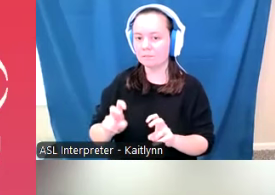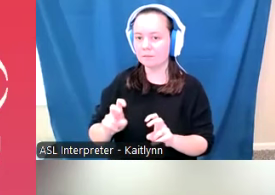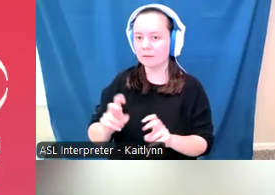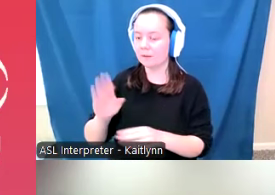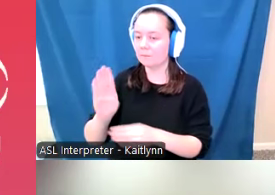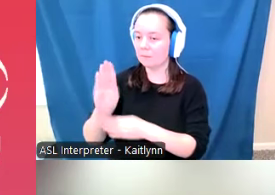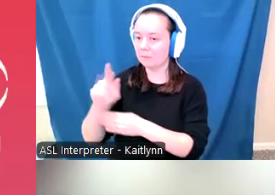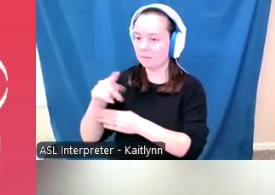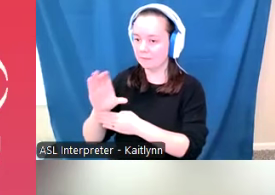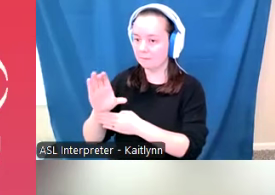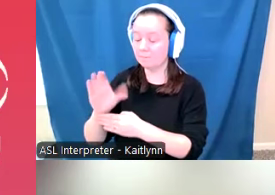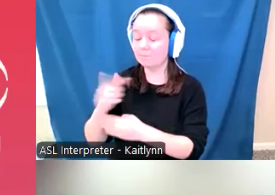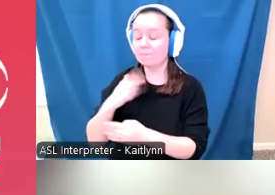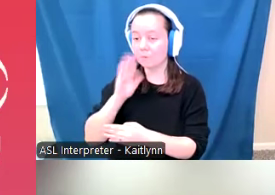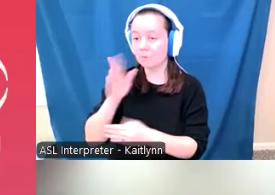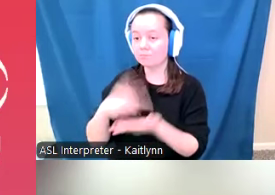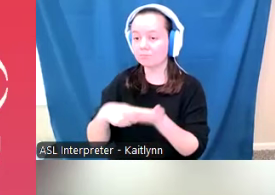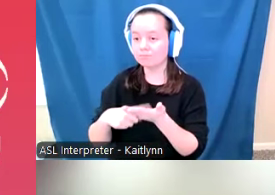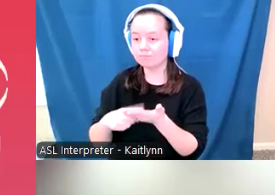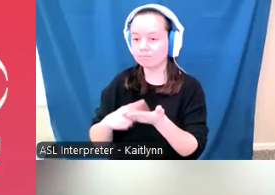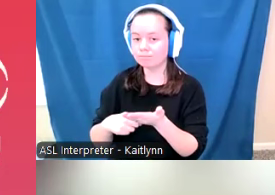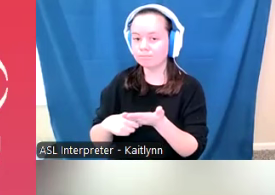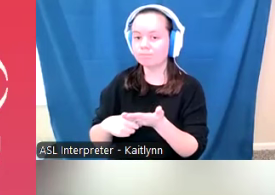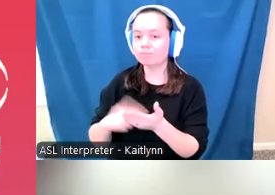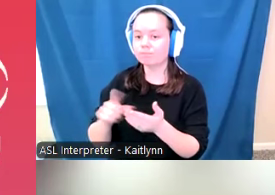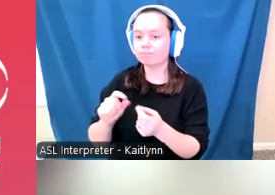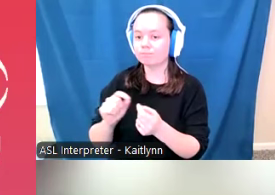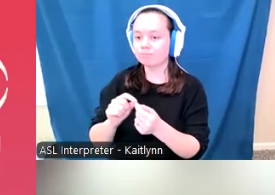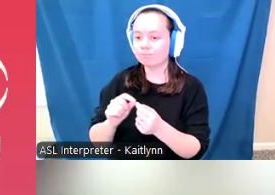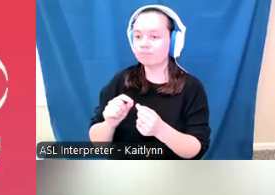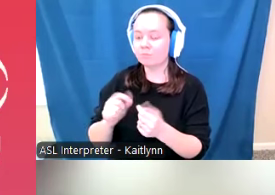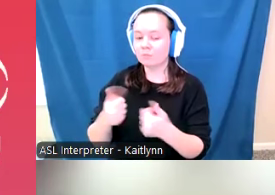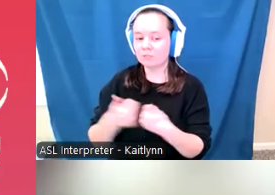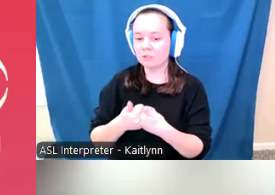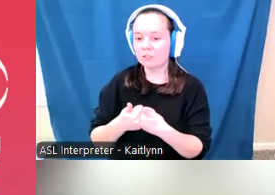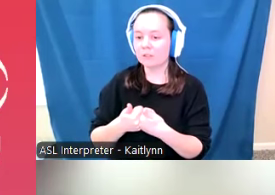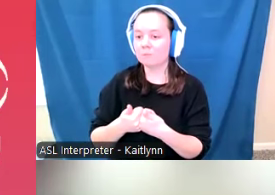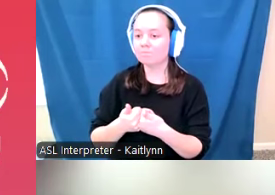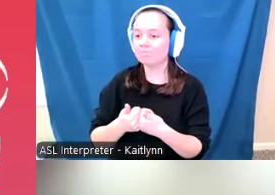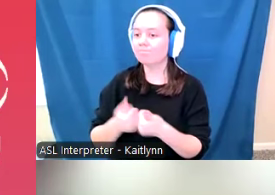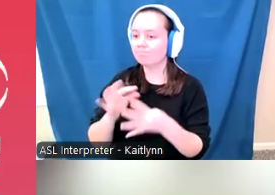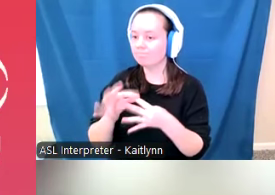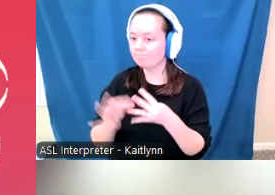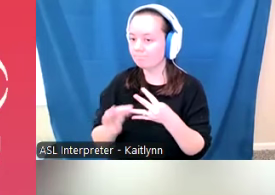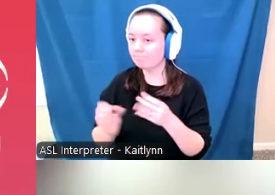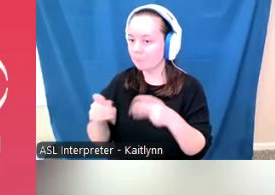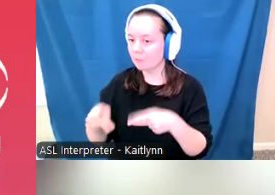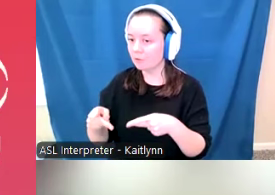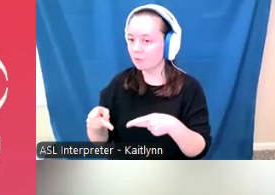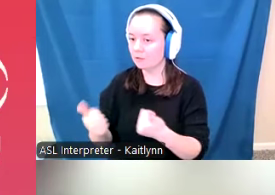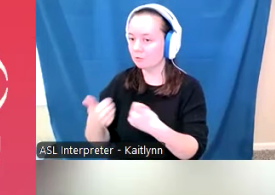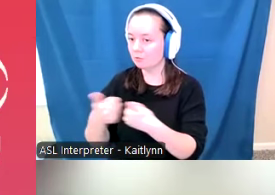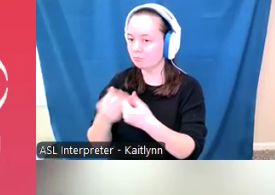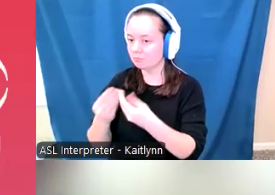I'm going to walk us through the key challenges and potential opportunities for addressing the shortage. Let's start with the